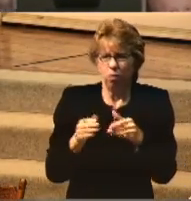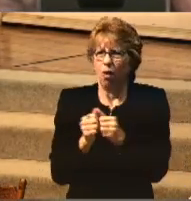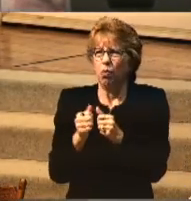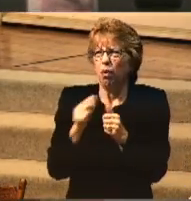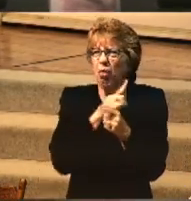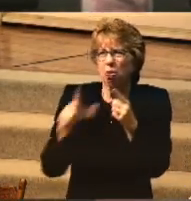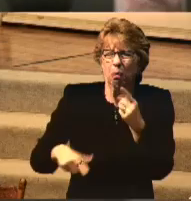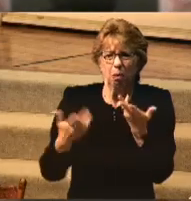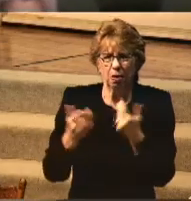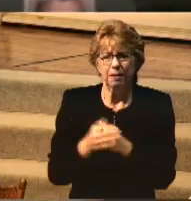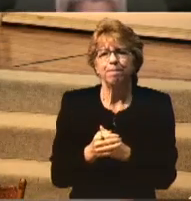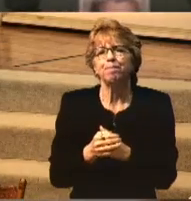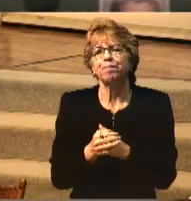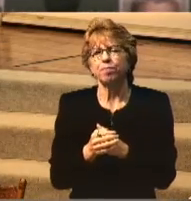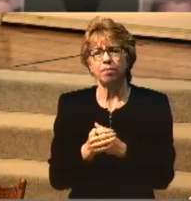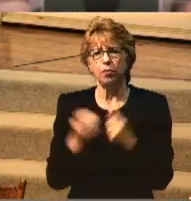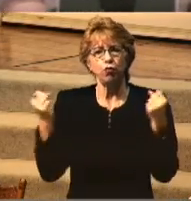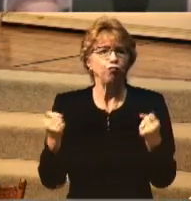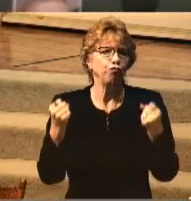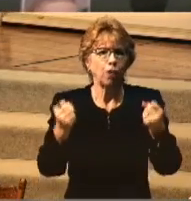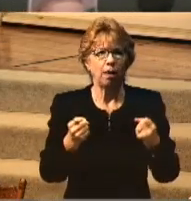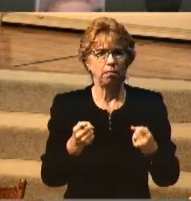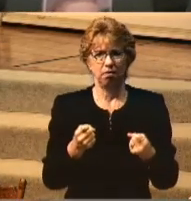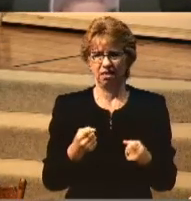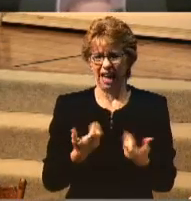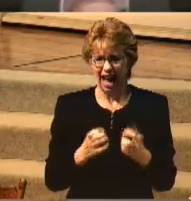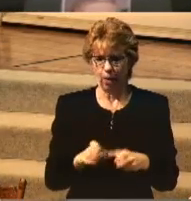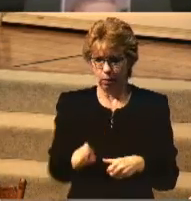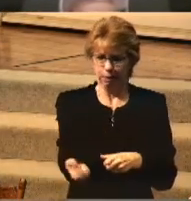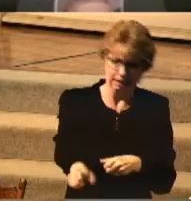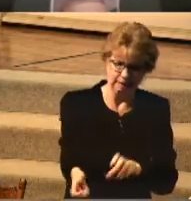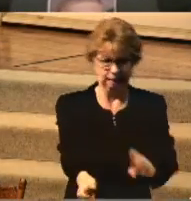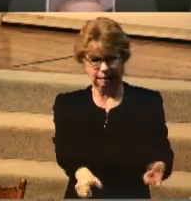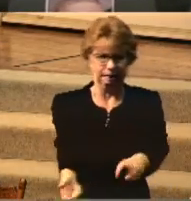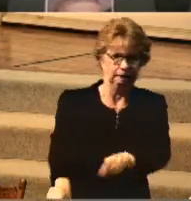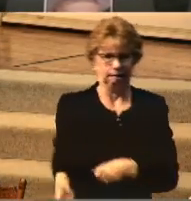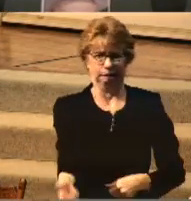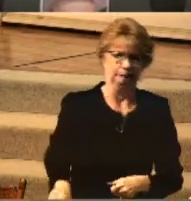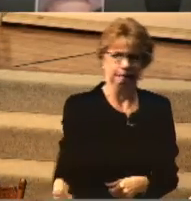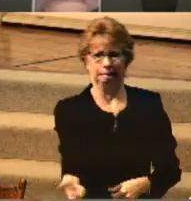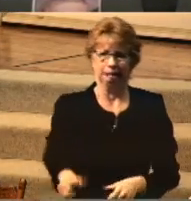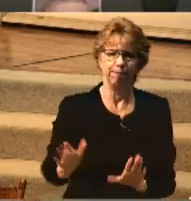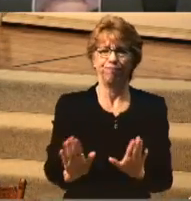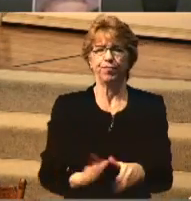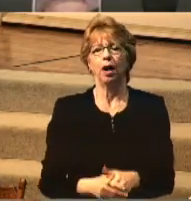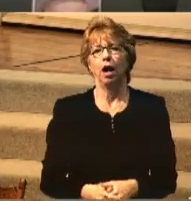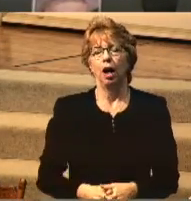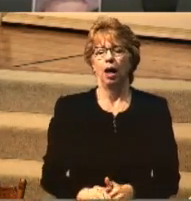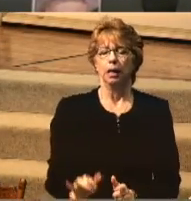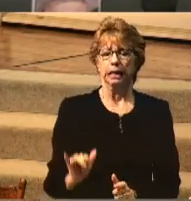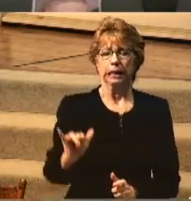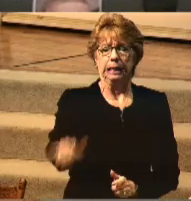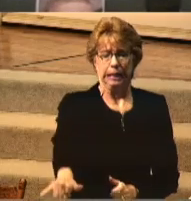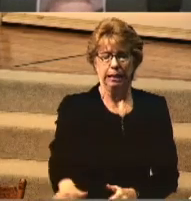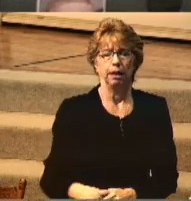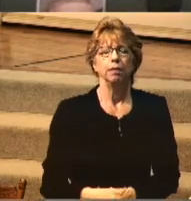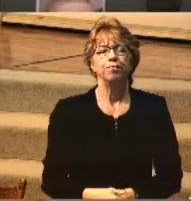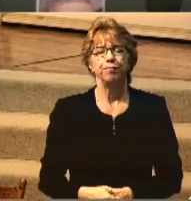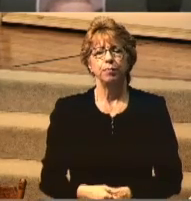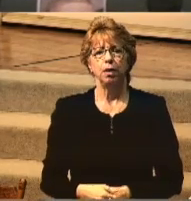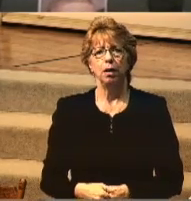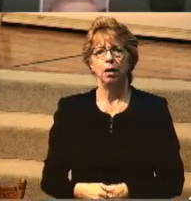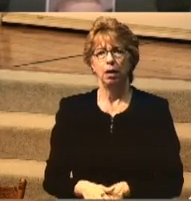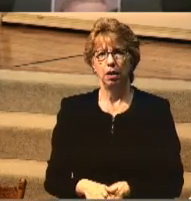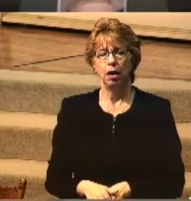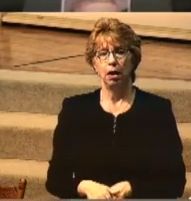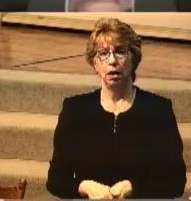hate, you know, I'm driving along. I don't want to be searching for another station back and forth and back and forth. So I stick with something that, you know, and because of